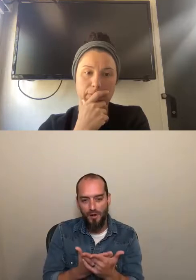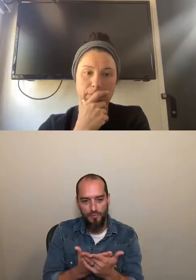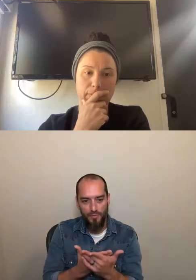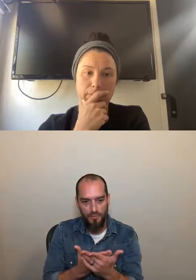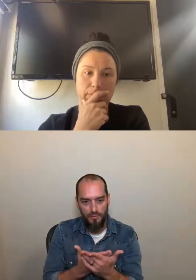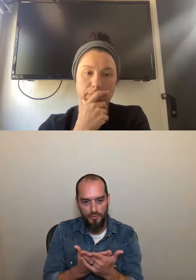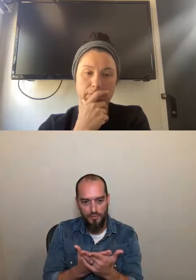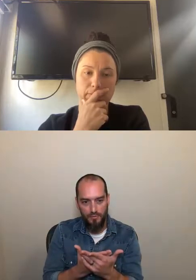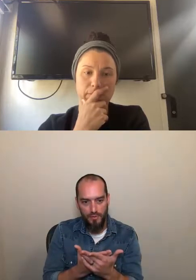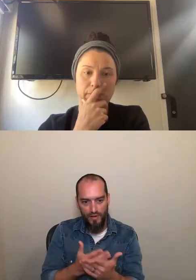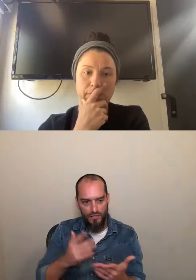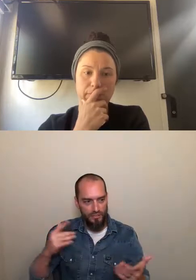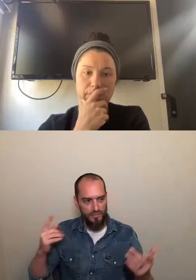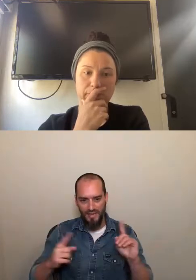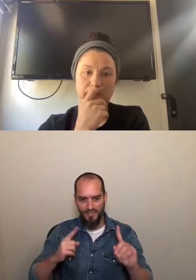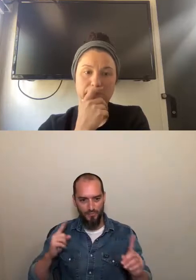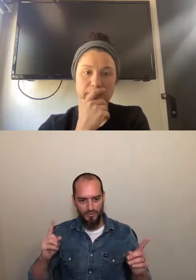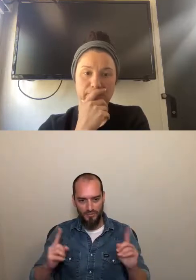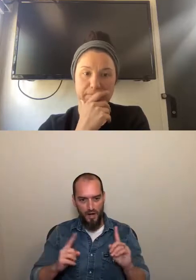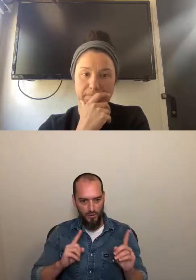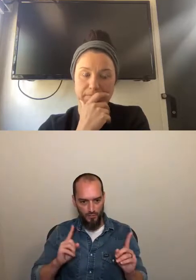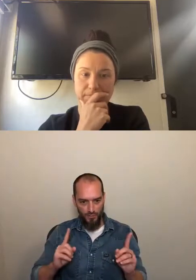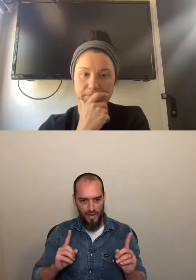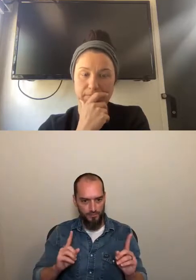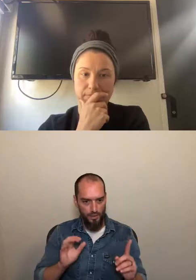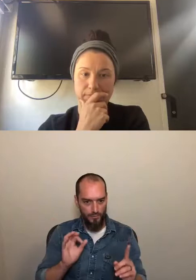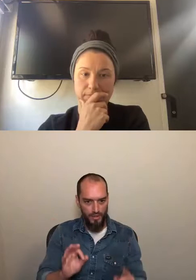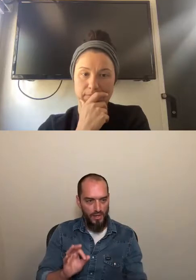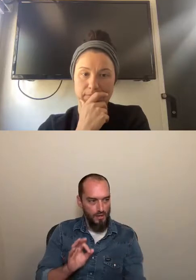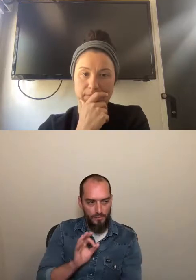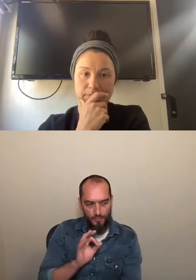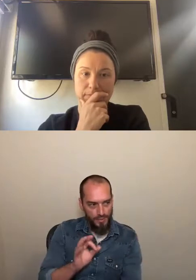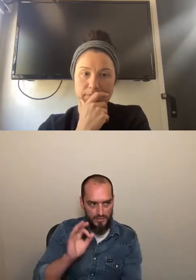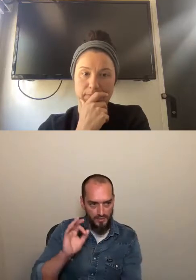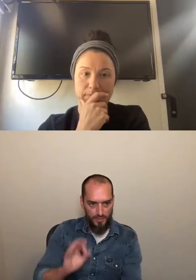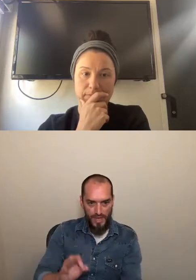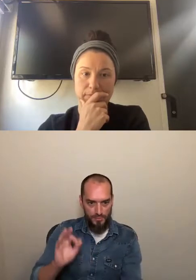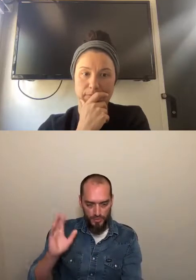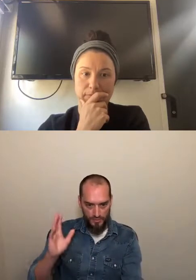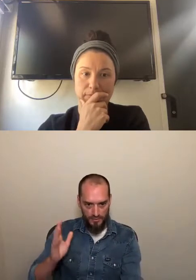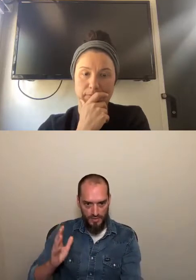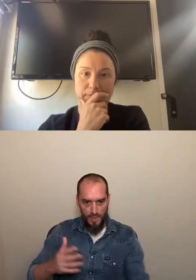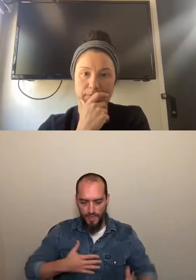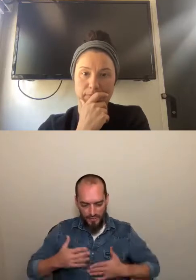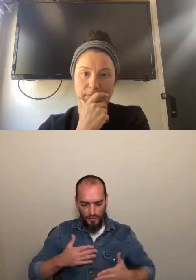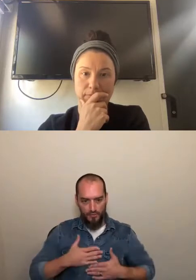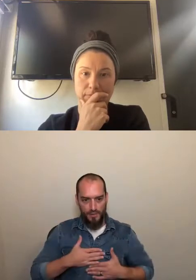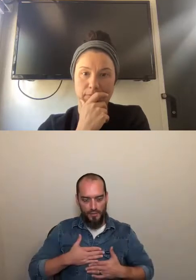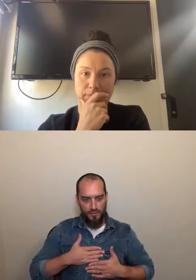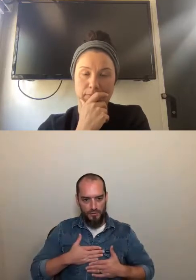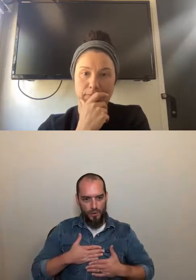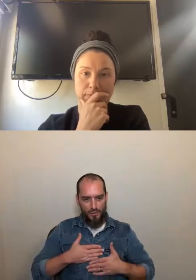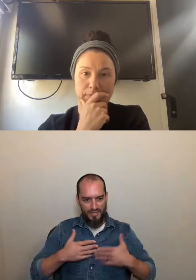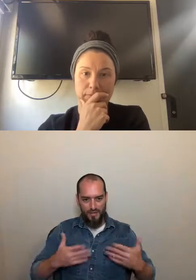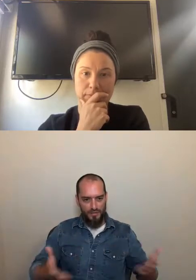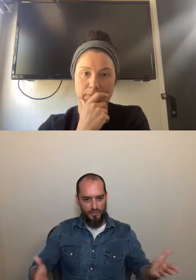the pump. If I just assess someone's entire home where they have a problem with Penicillium and Aspergillus, then it's all over my